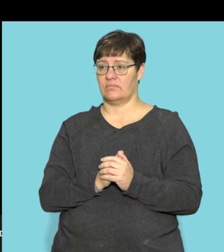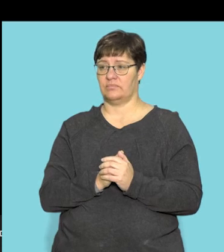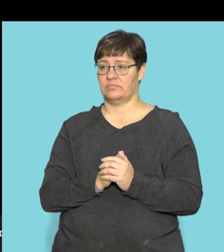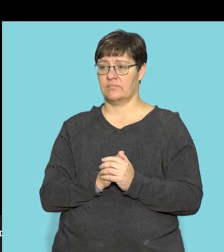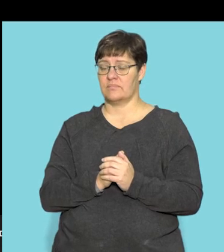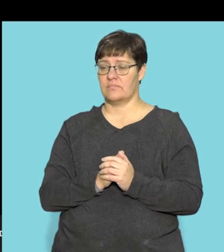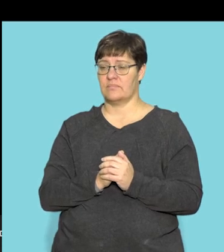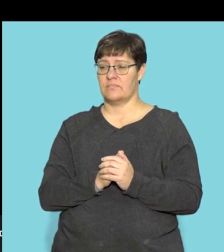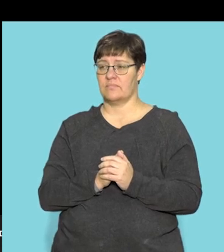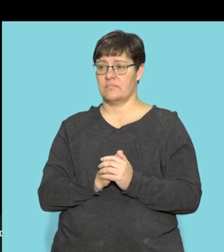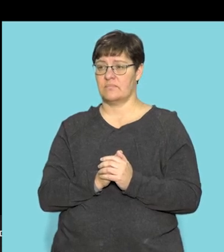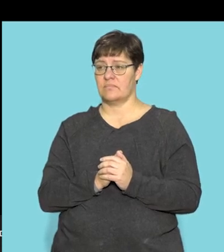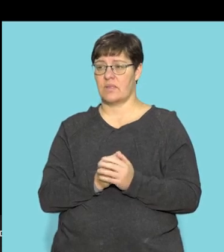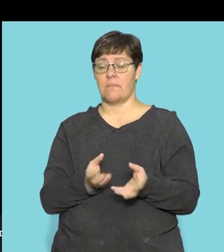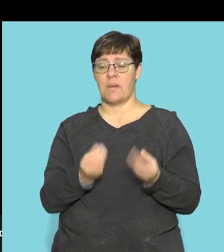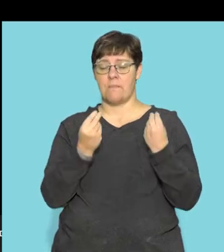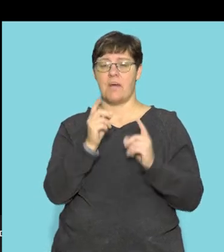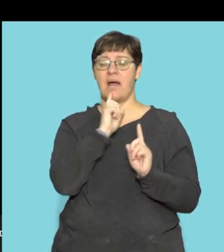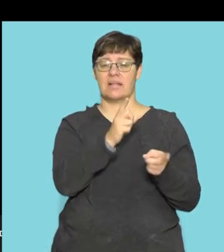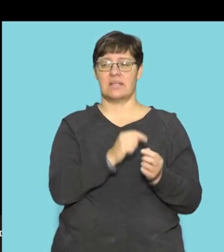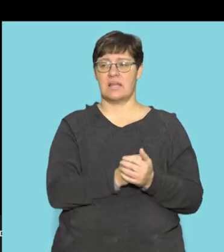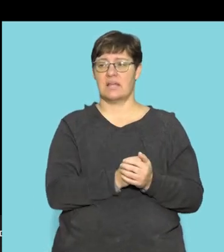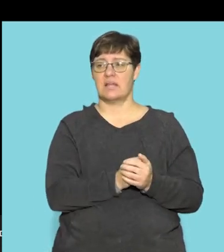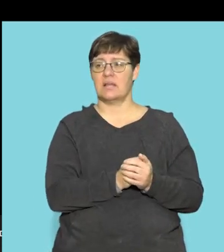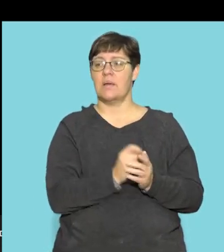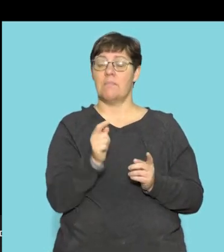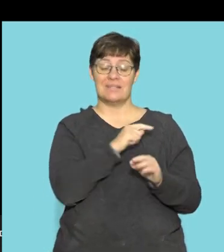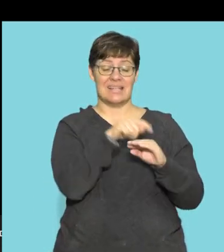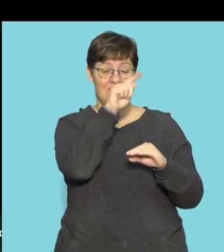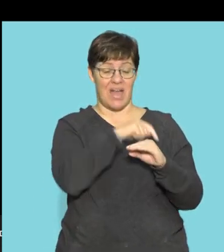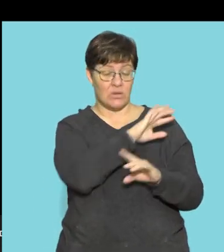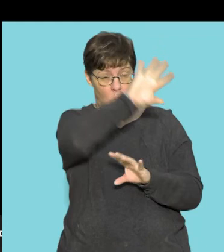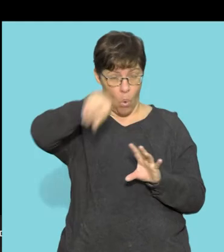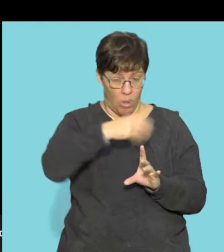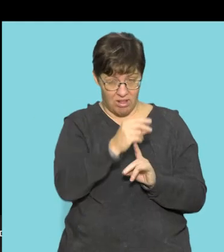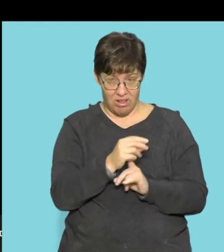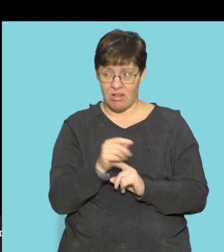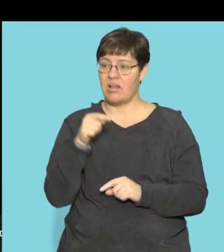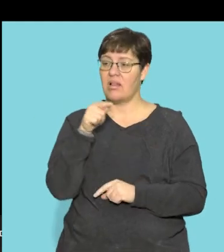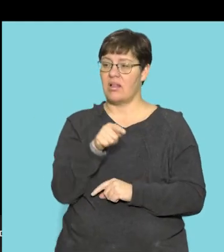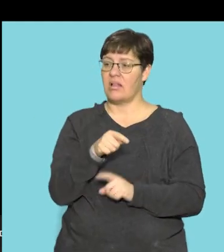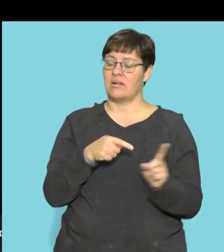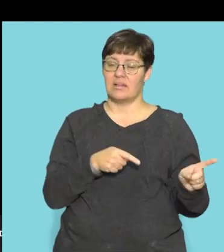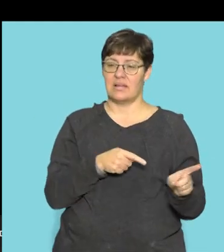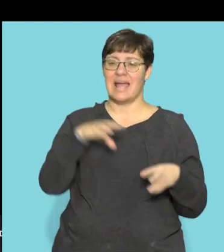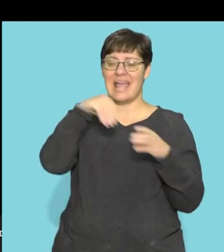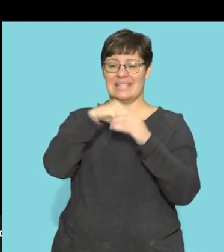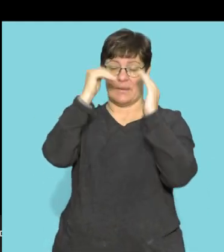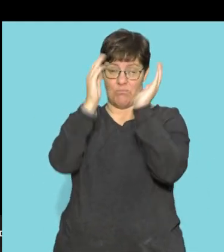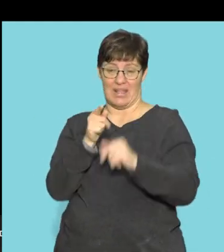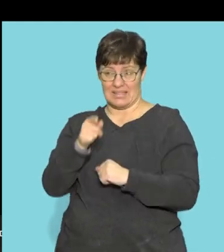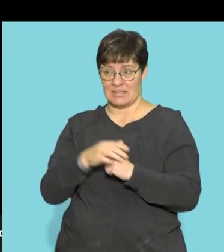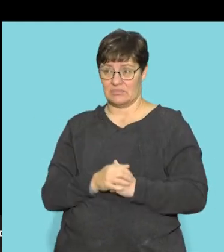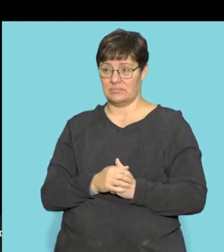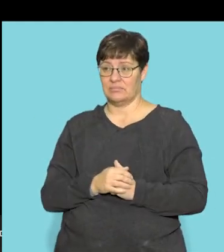divided by 12, and this will give me that answer. Then I must divide this whole thing by whatever is inside